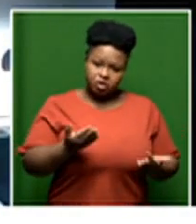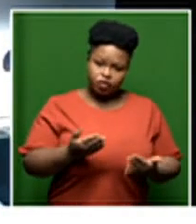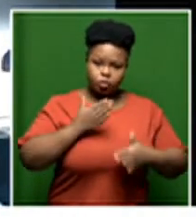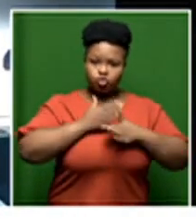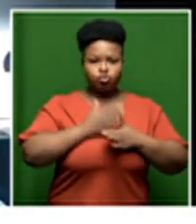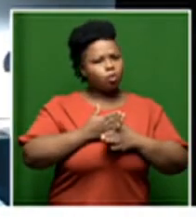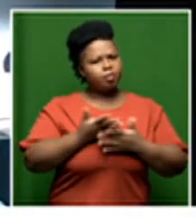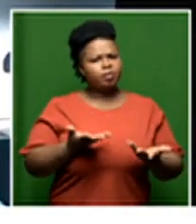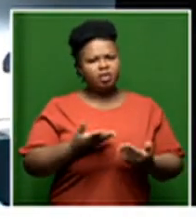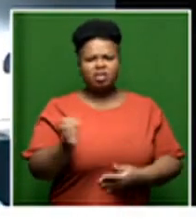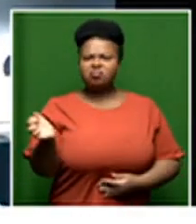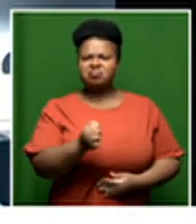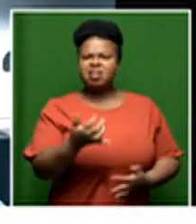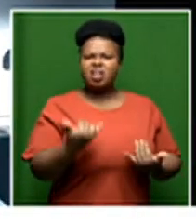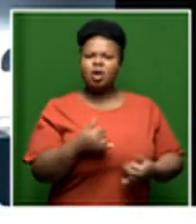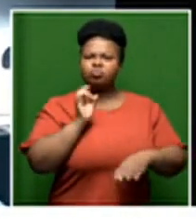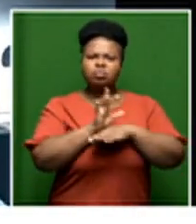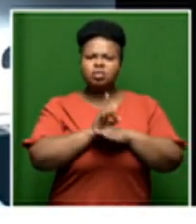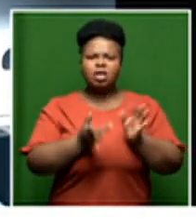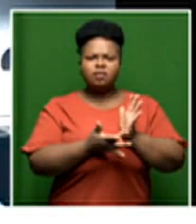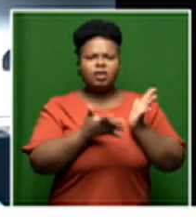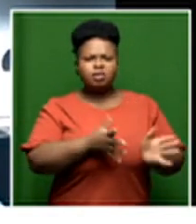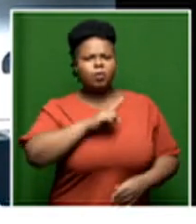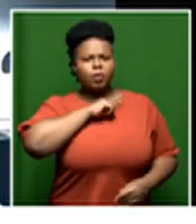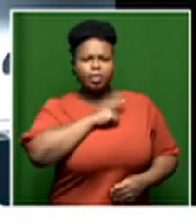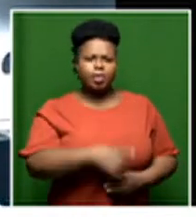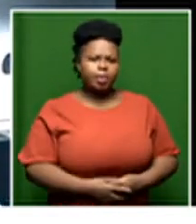the job, why appoint him now as technical advisor?